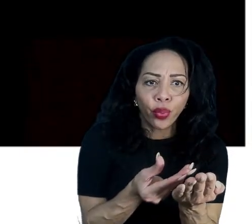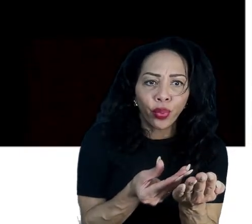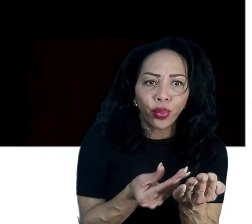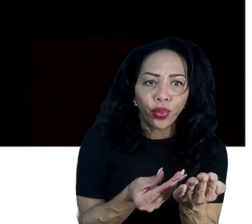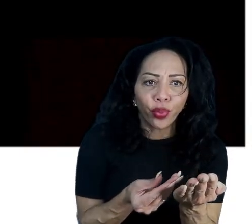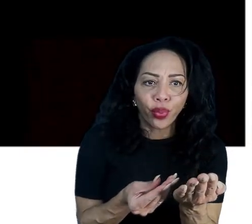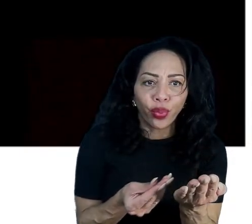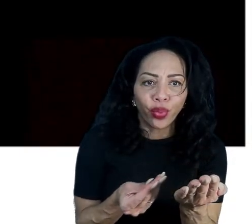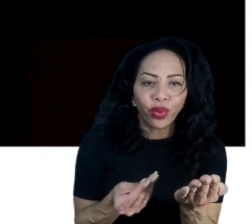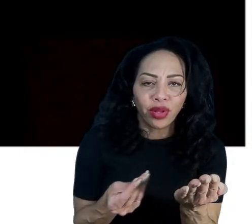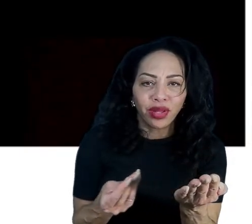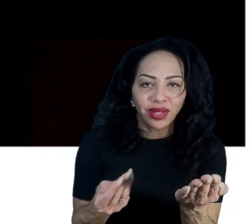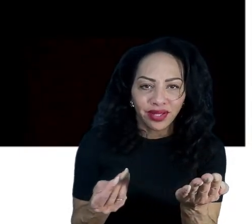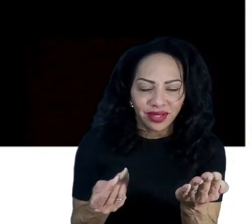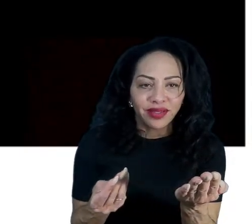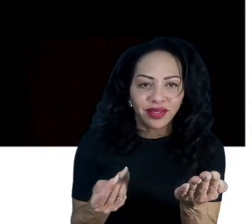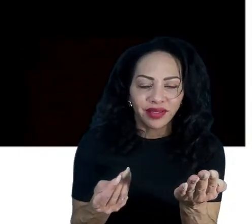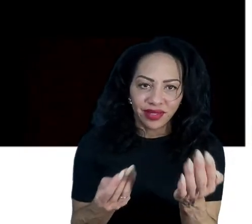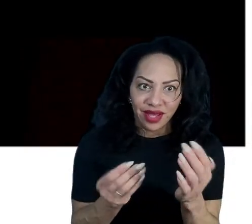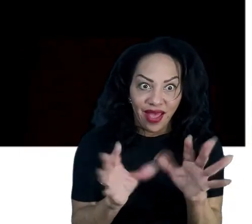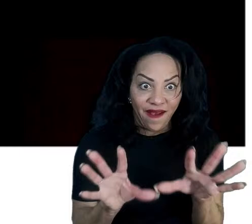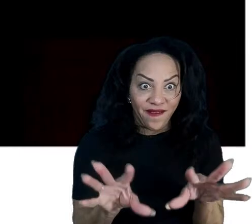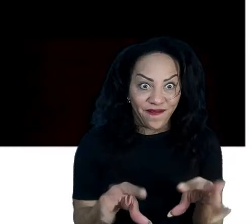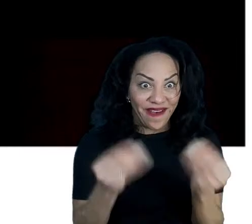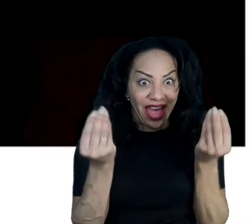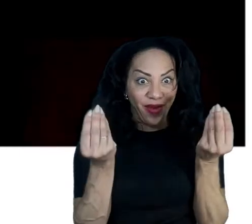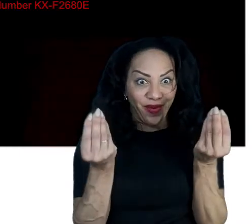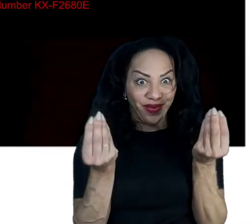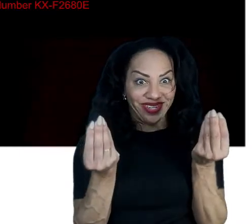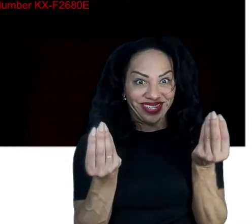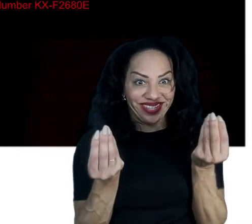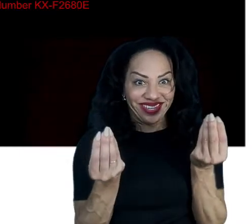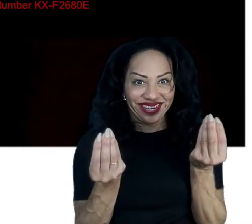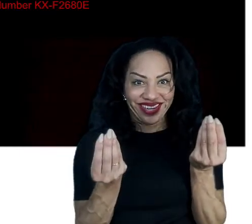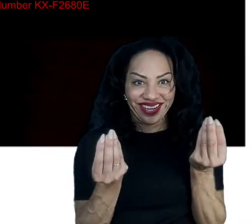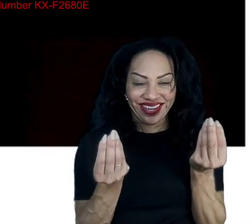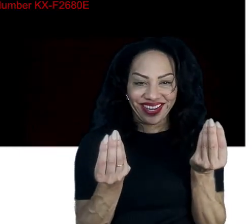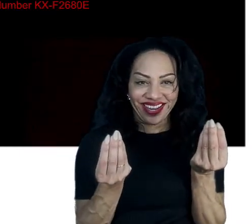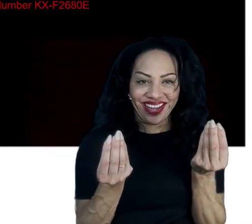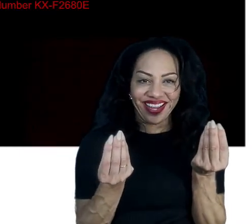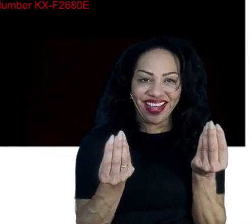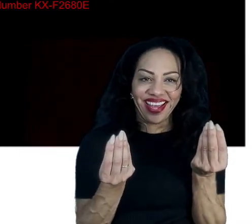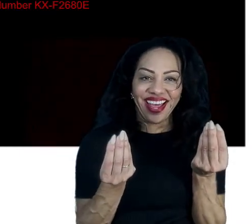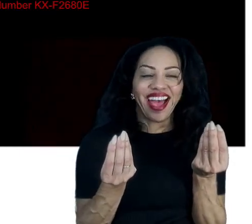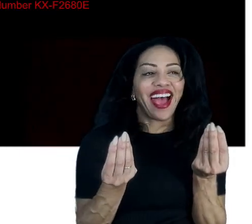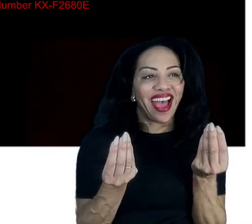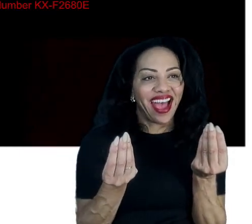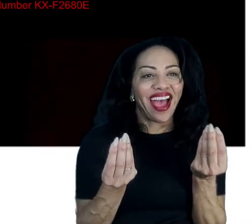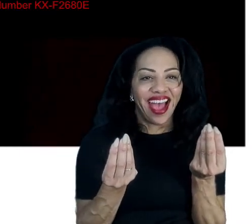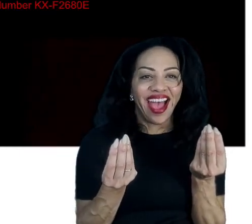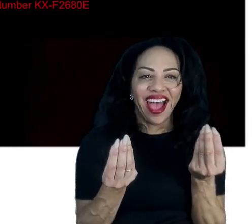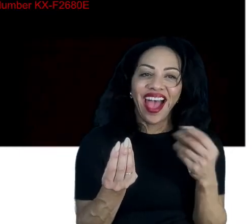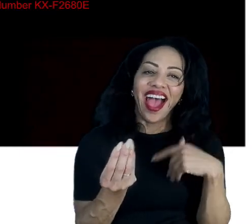after encountering these documents in the archive, I kind of did what anyone would do, and I started buying fax machines.